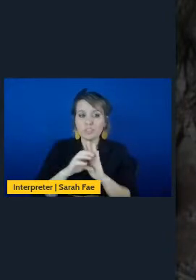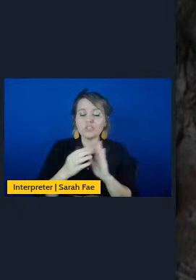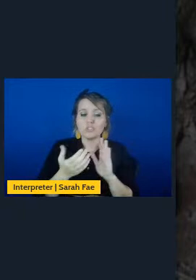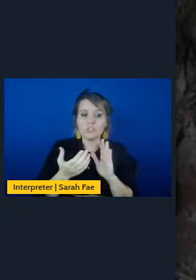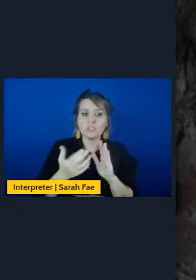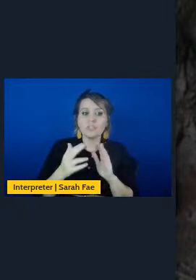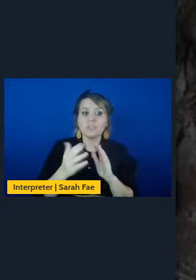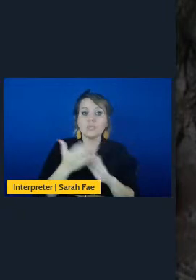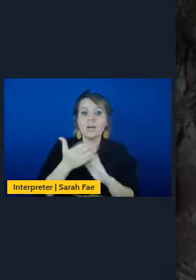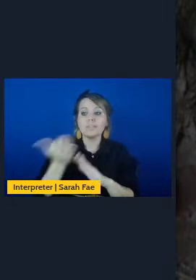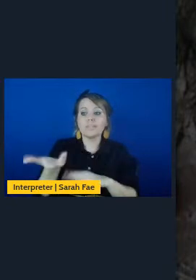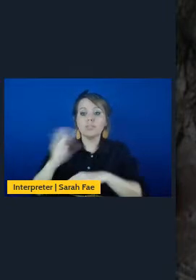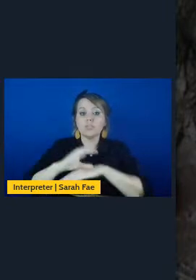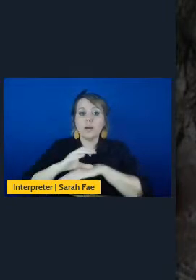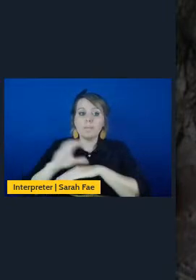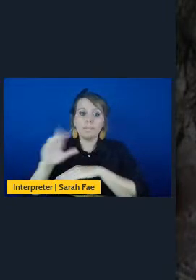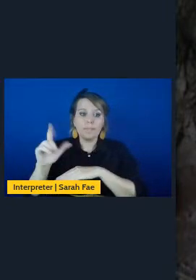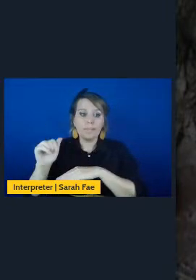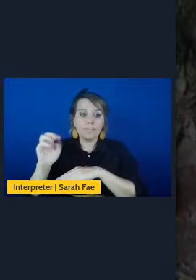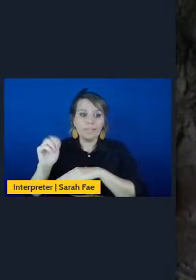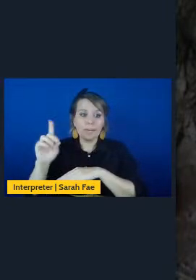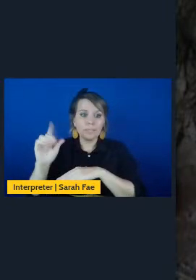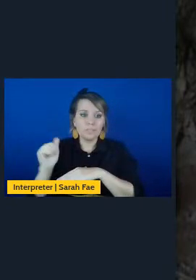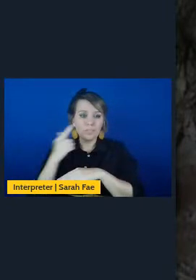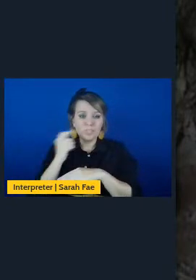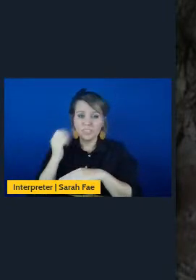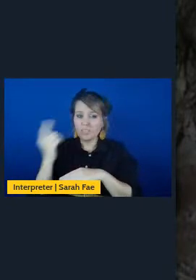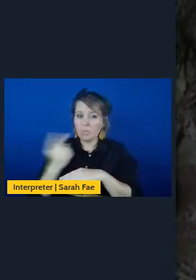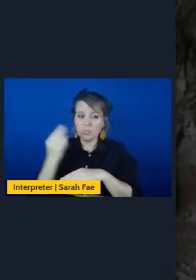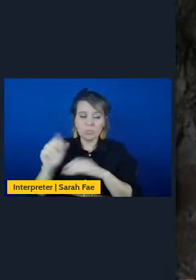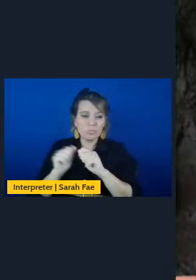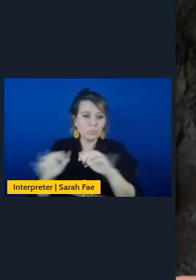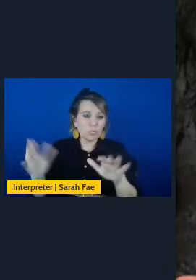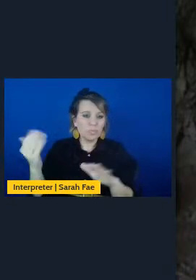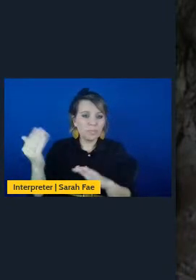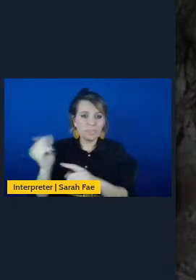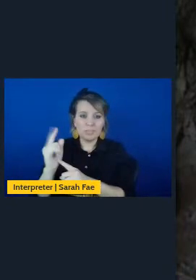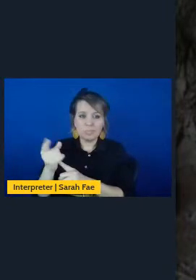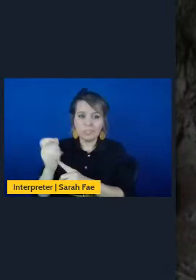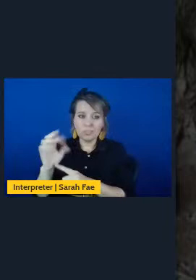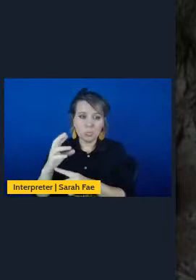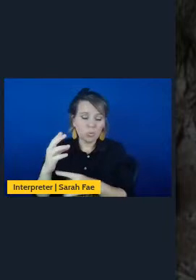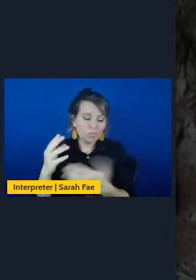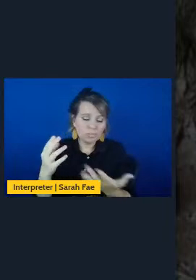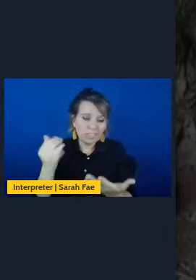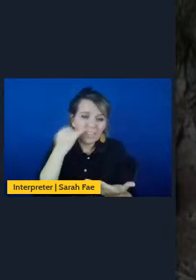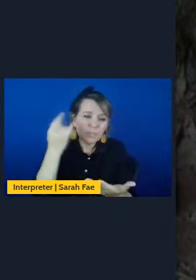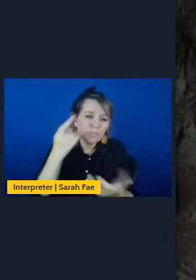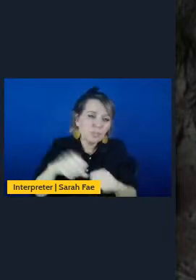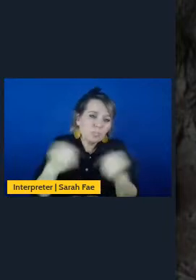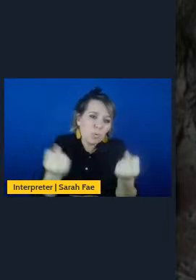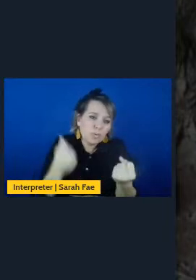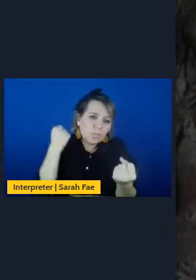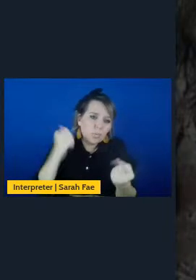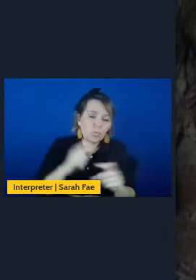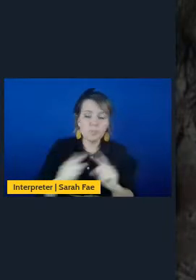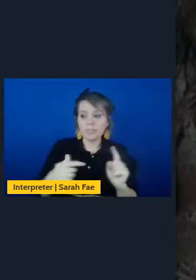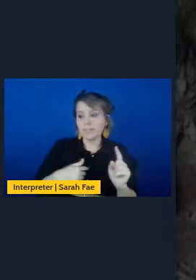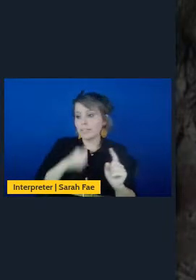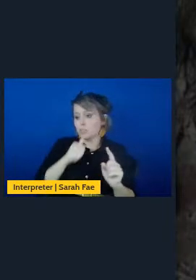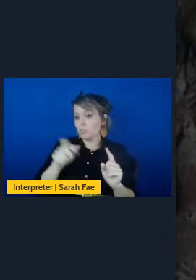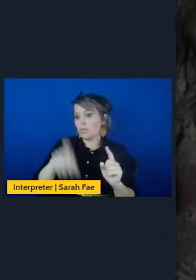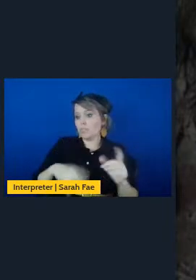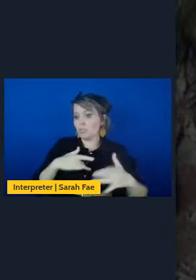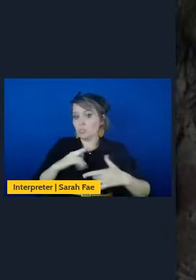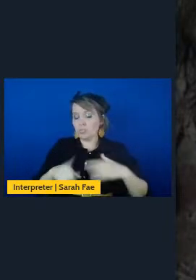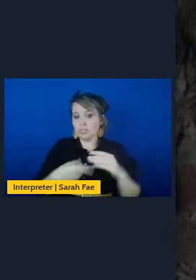Lambda function because it's always going to deploy within 15 minutes or something's irretrievably broken, and I don't have to worry